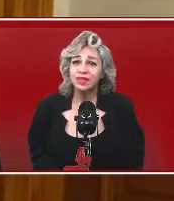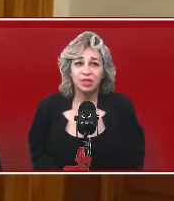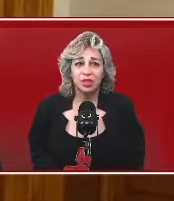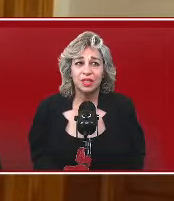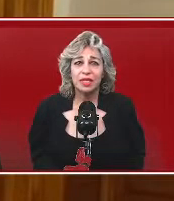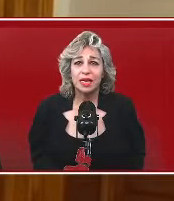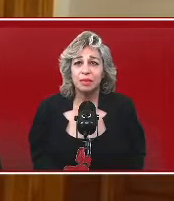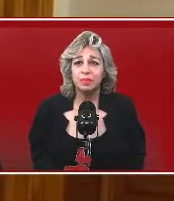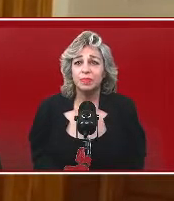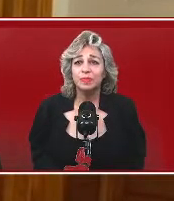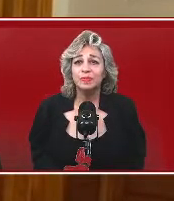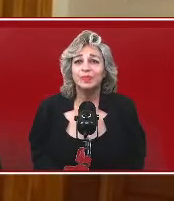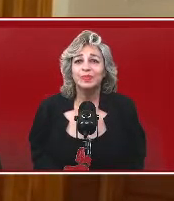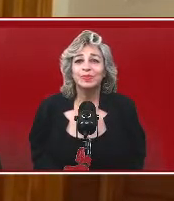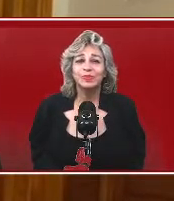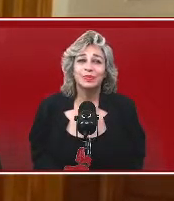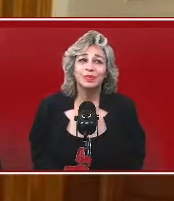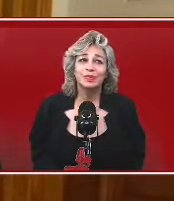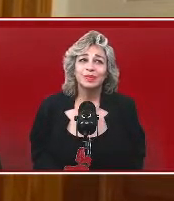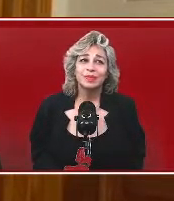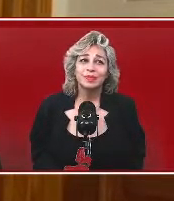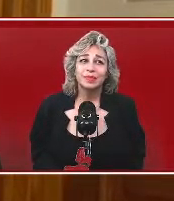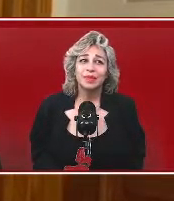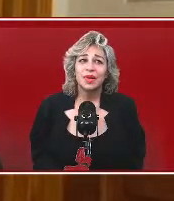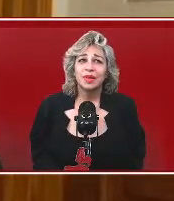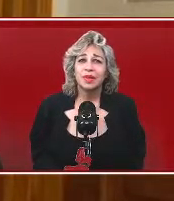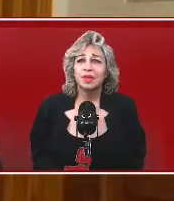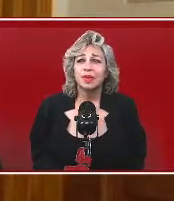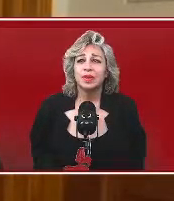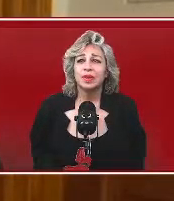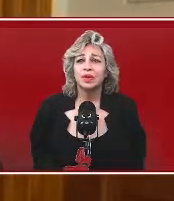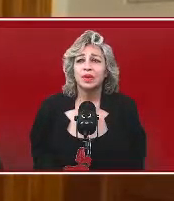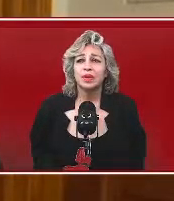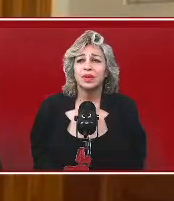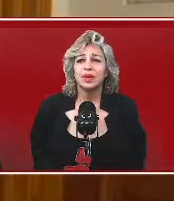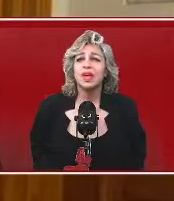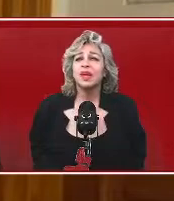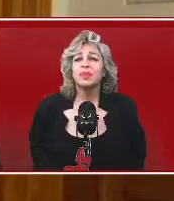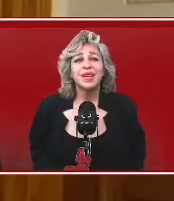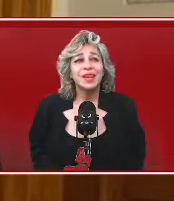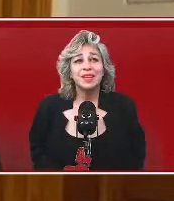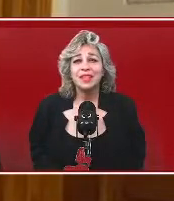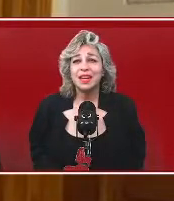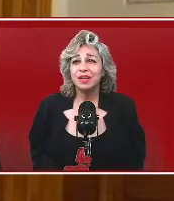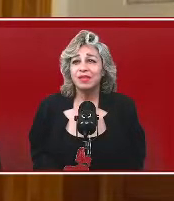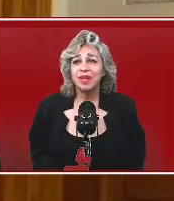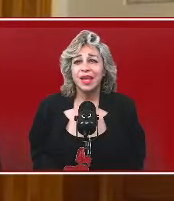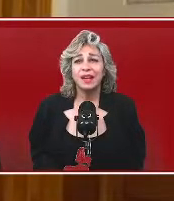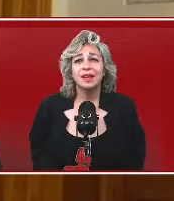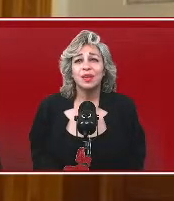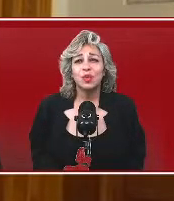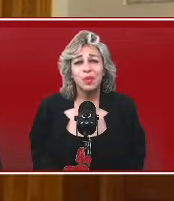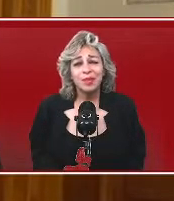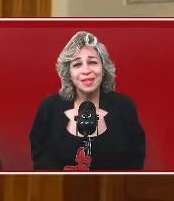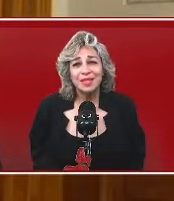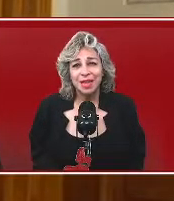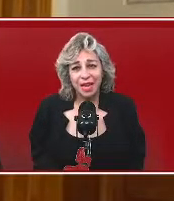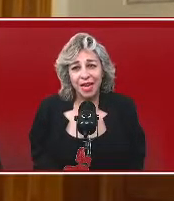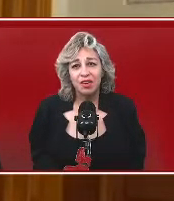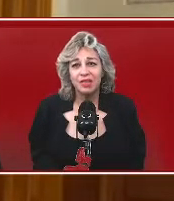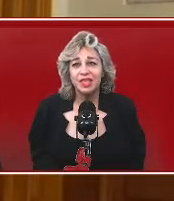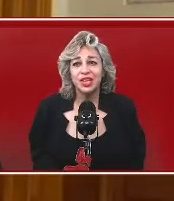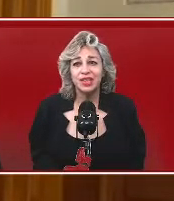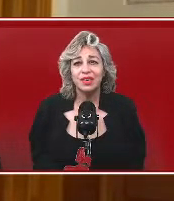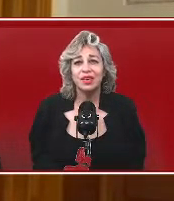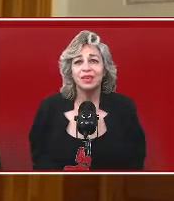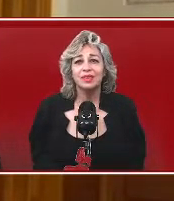very difficult time. Pero no es en vano, hay que cuidarnos. But it is not in vain. We must take